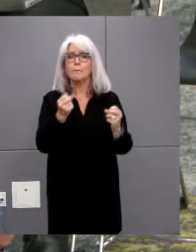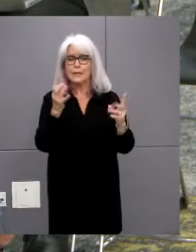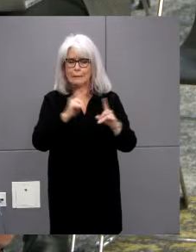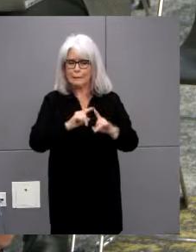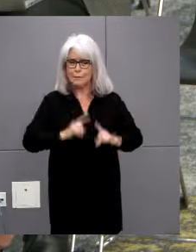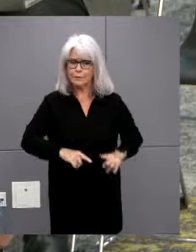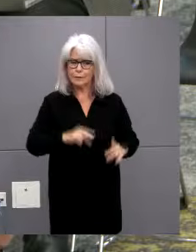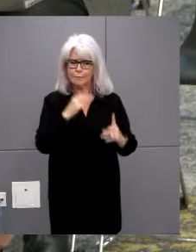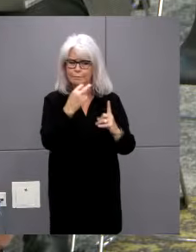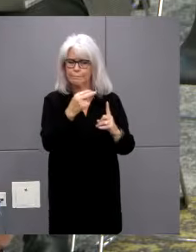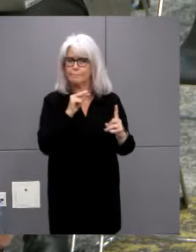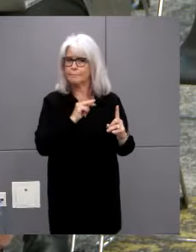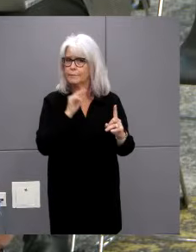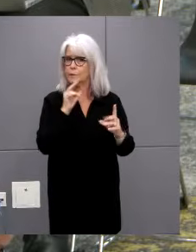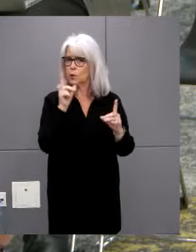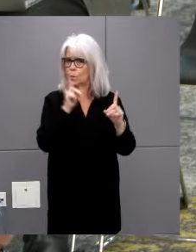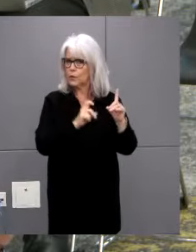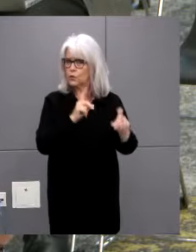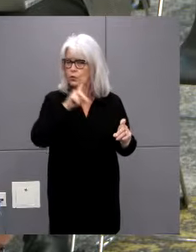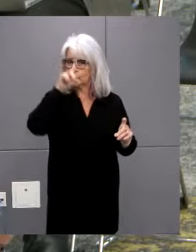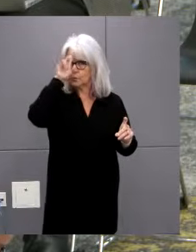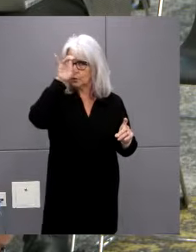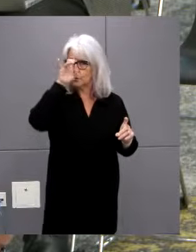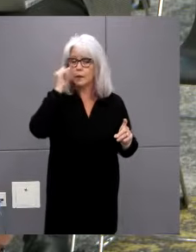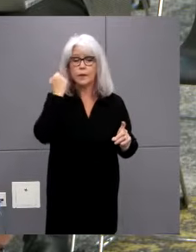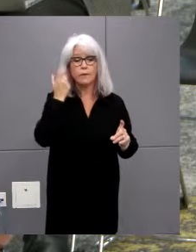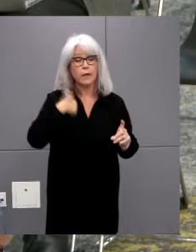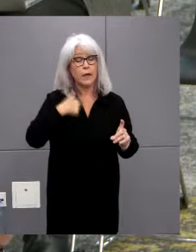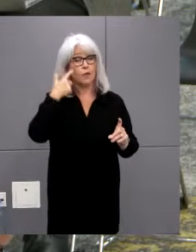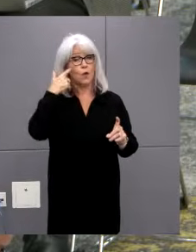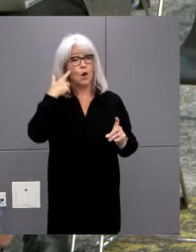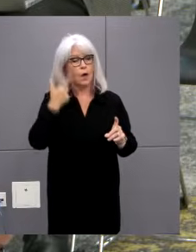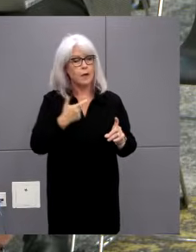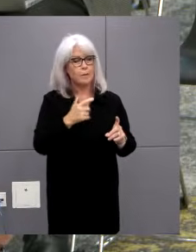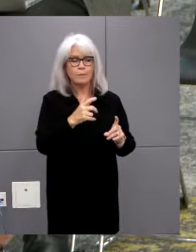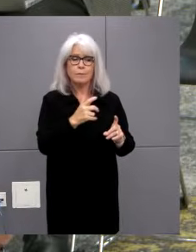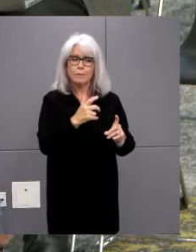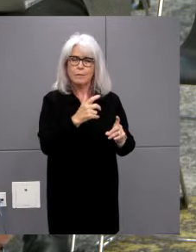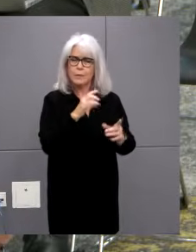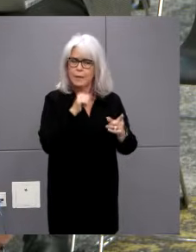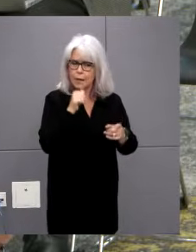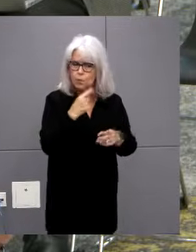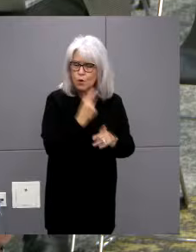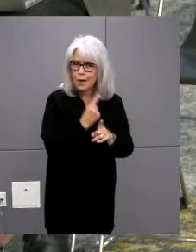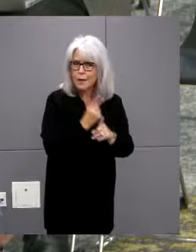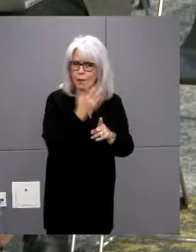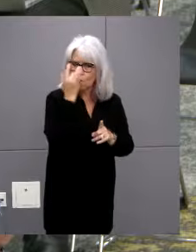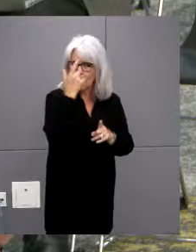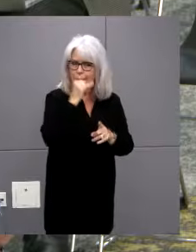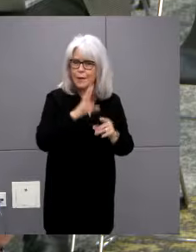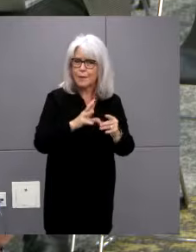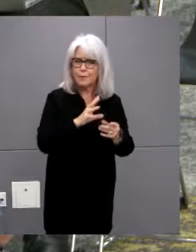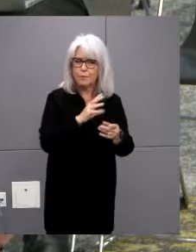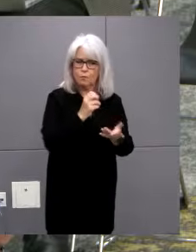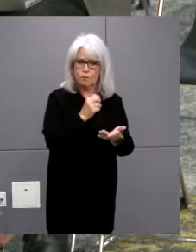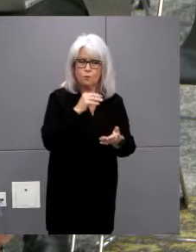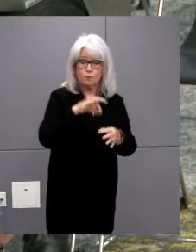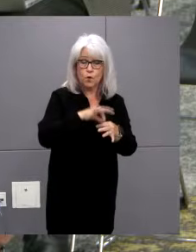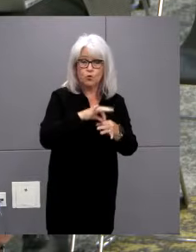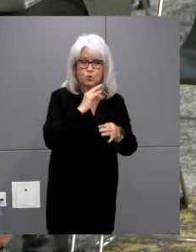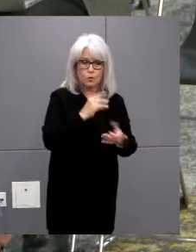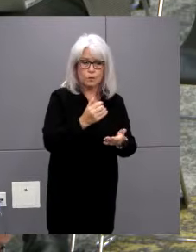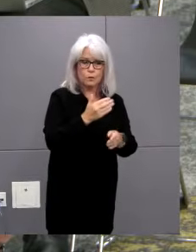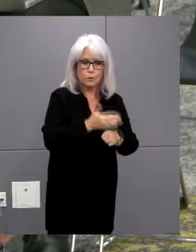questions. If the chair believed the minutes were inaccurate, why did he vote to approve them? If the minutes were incorrect, why were they